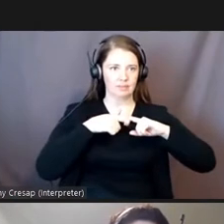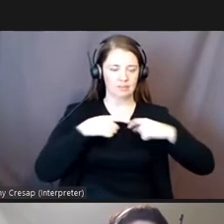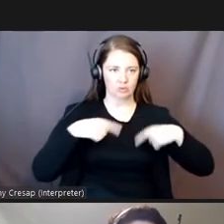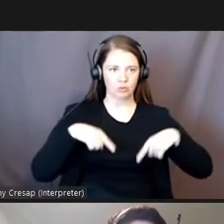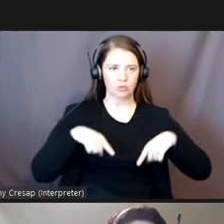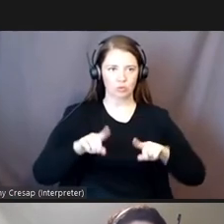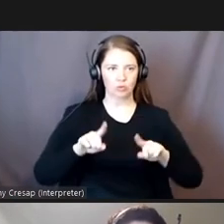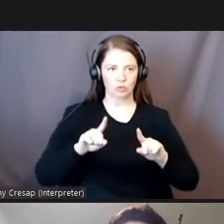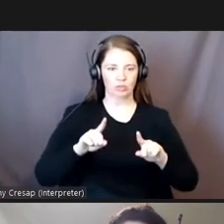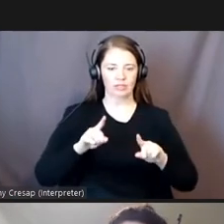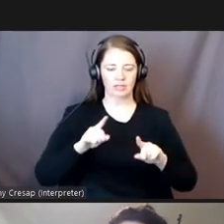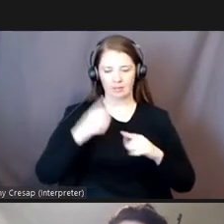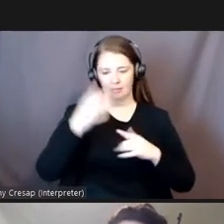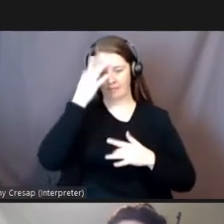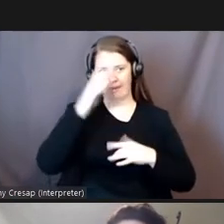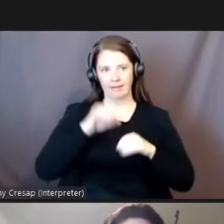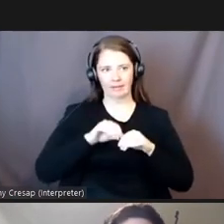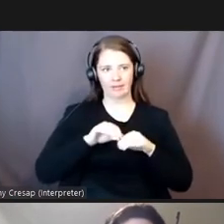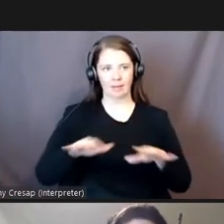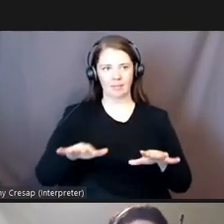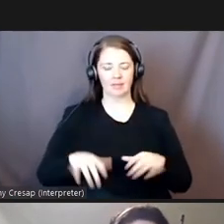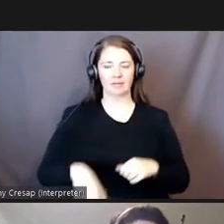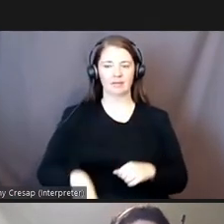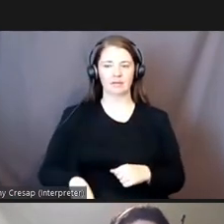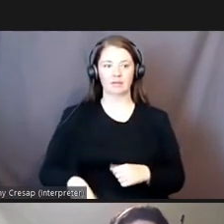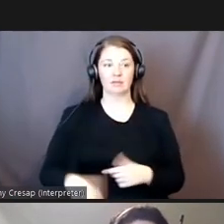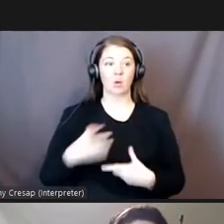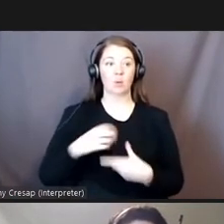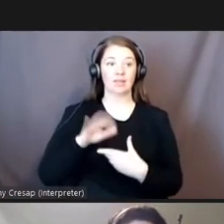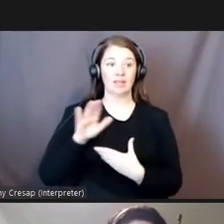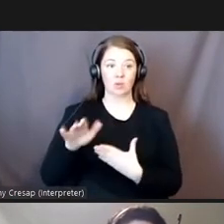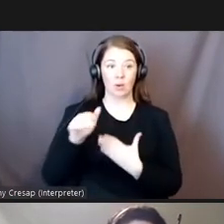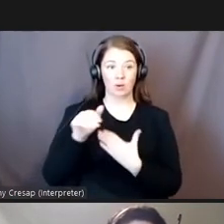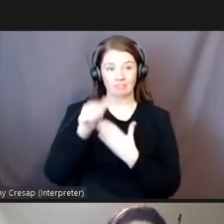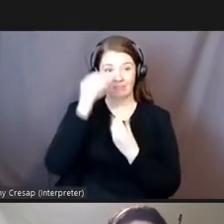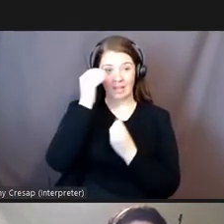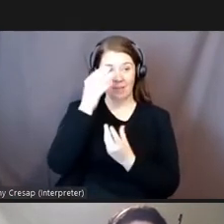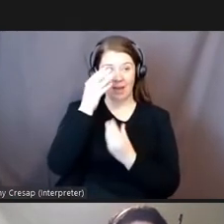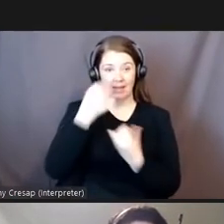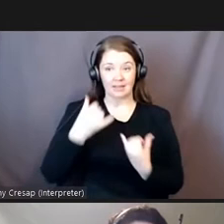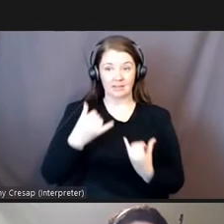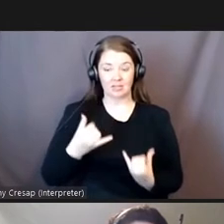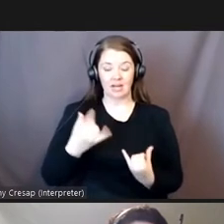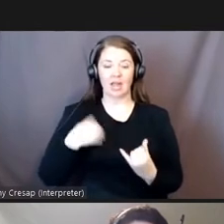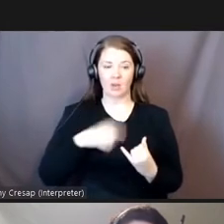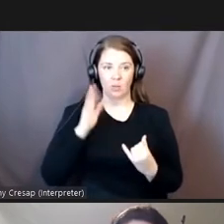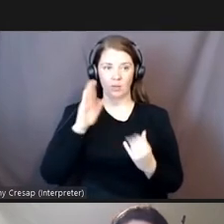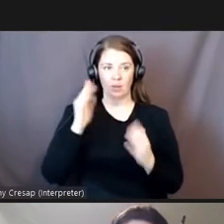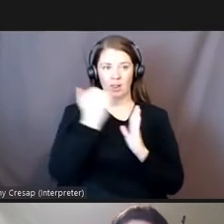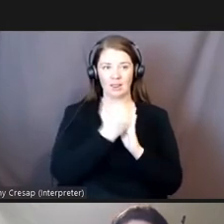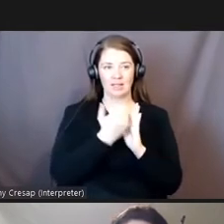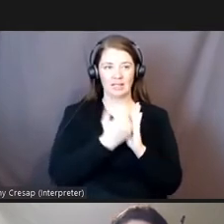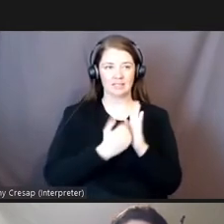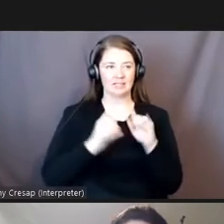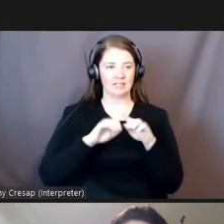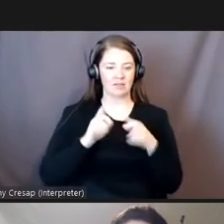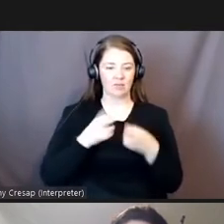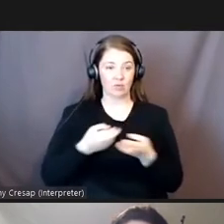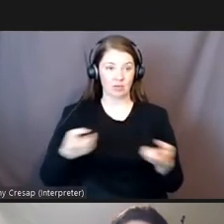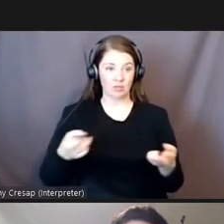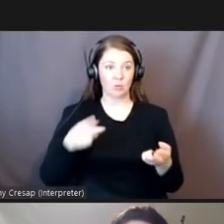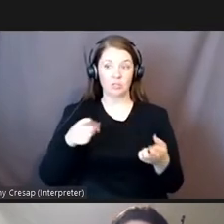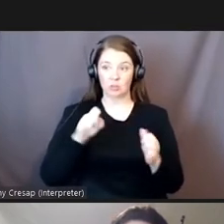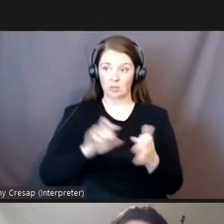pandemic. And as part of your packet today, we list the resources that you can reach out to in case you